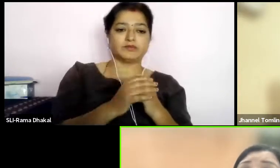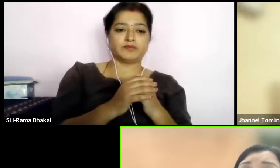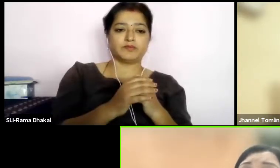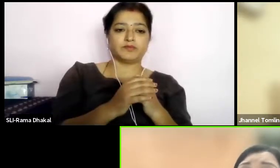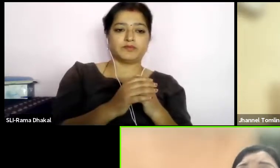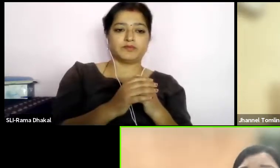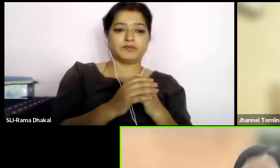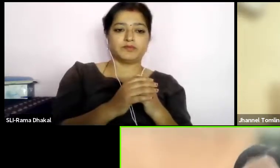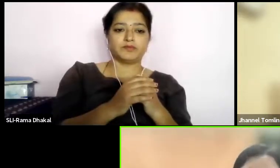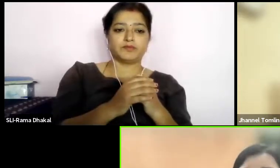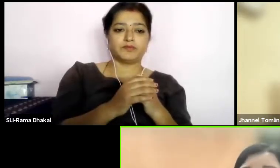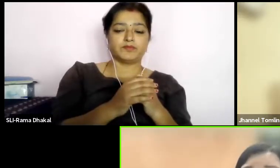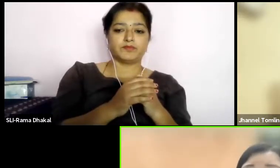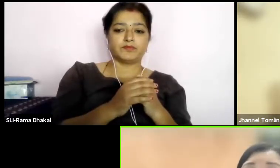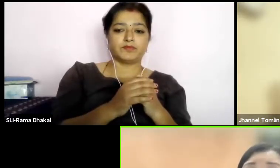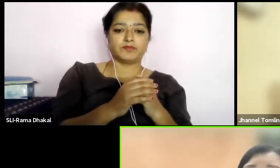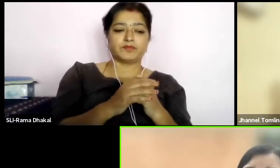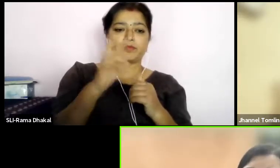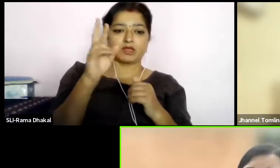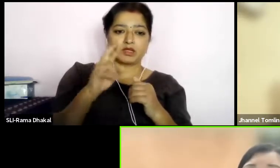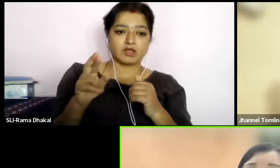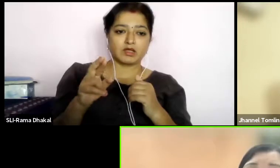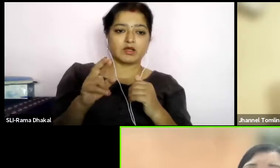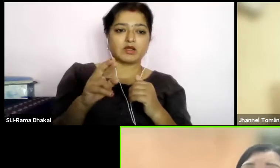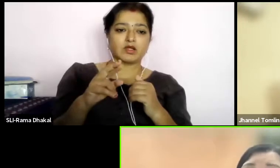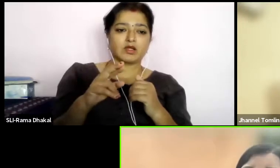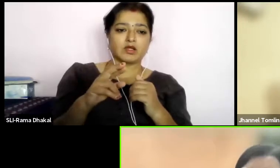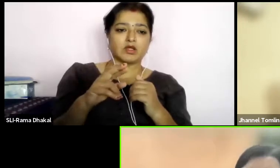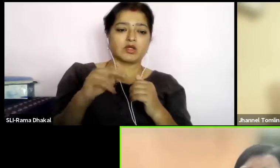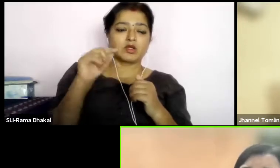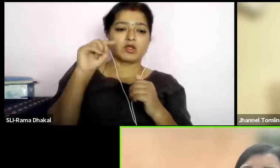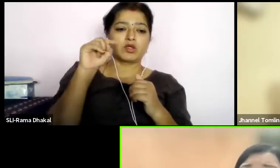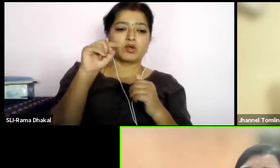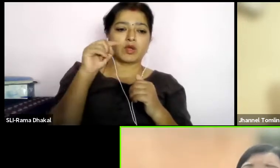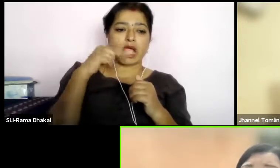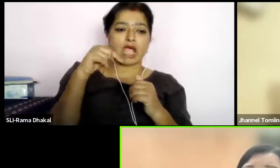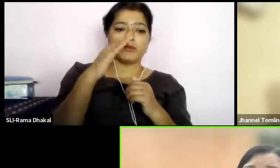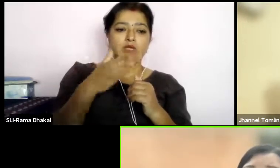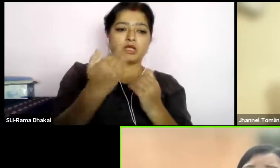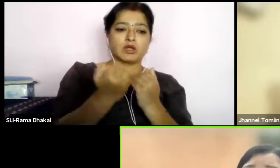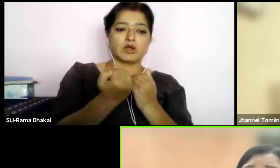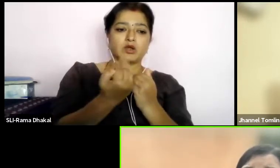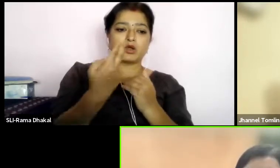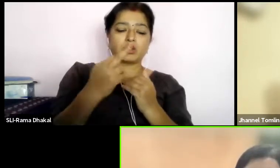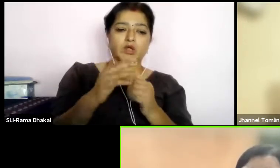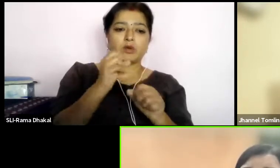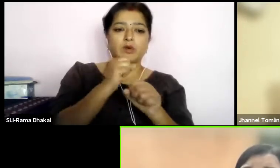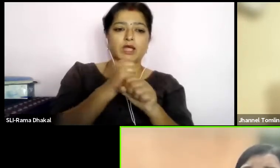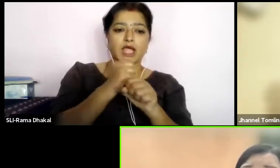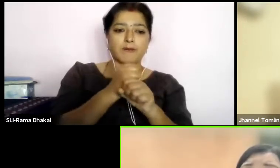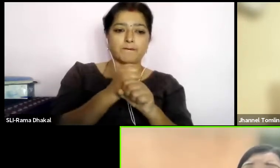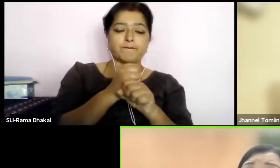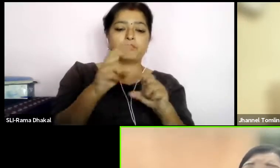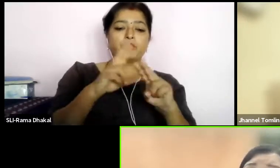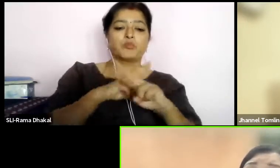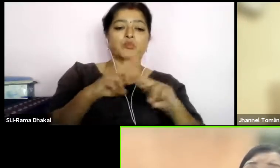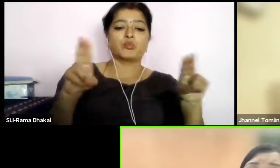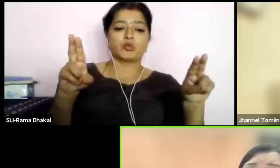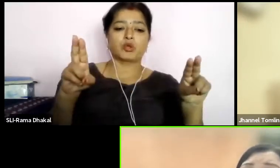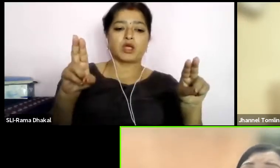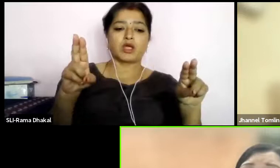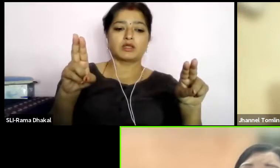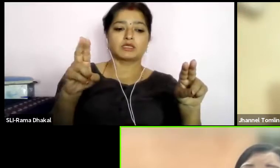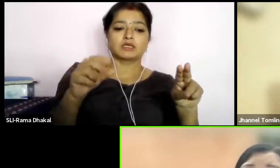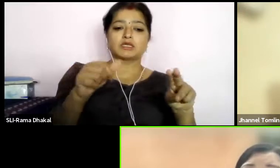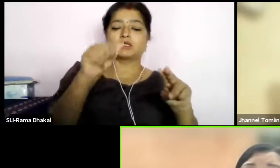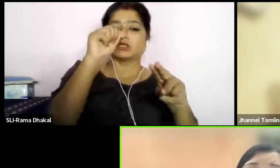not entirely on the climate change, but we are focusing on their needs and priorities at this moment. We are also